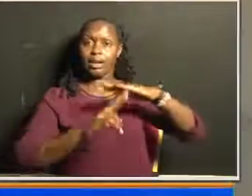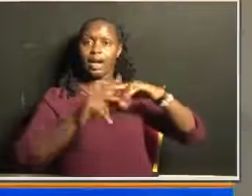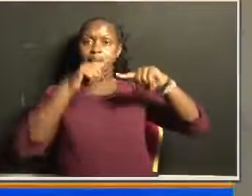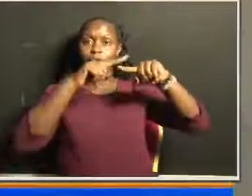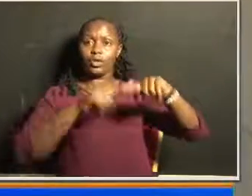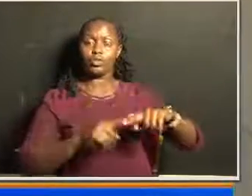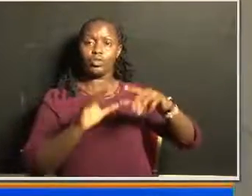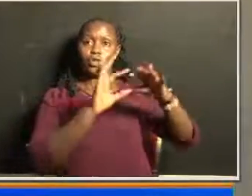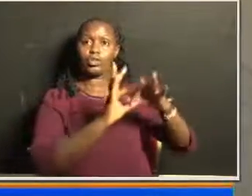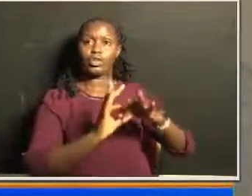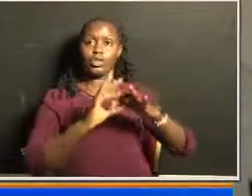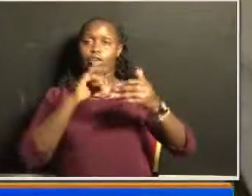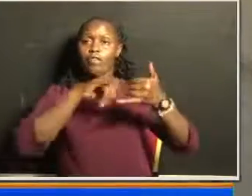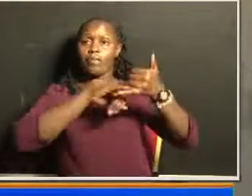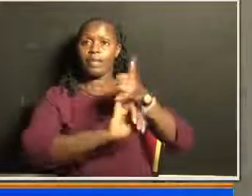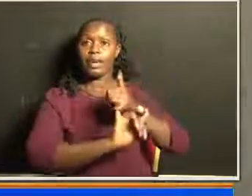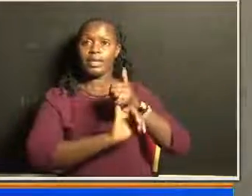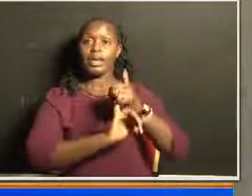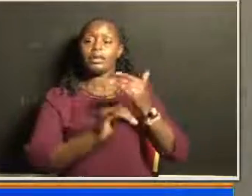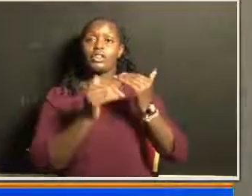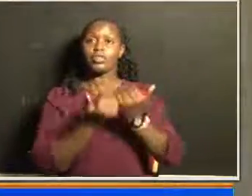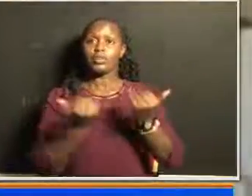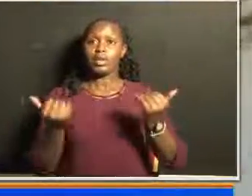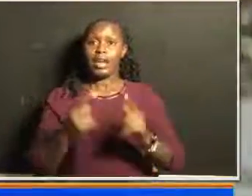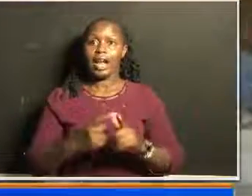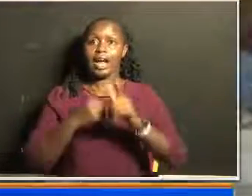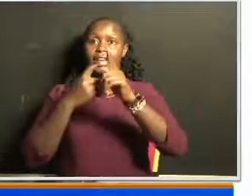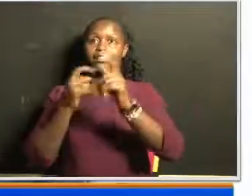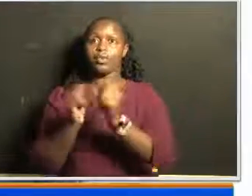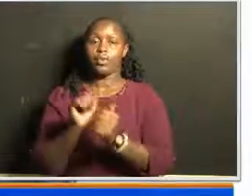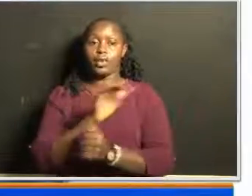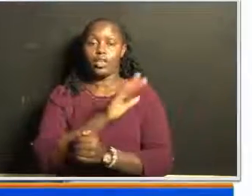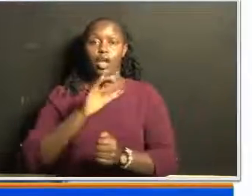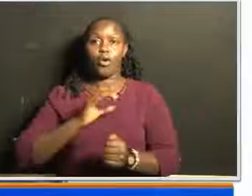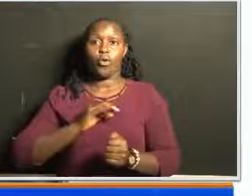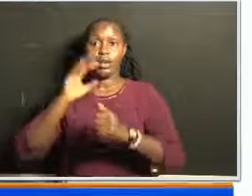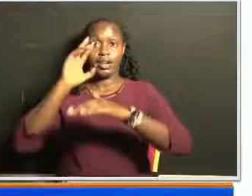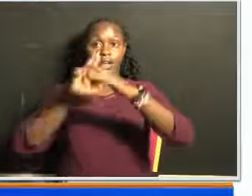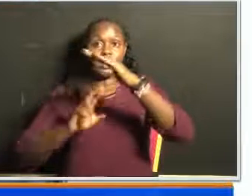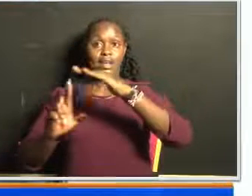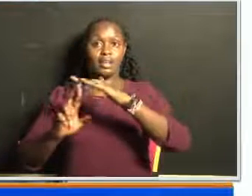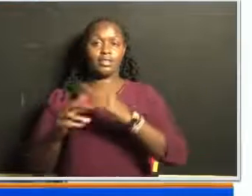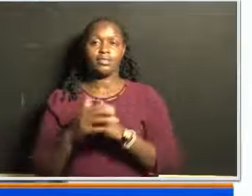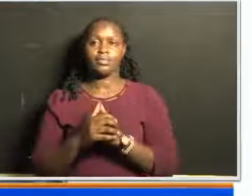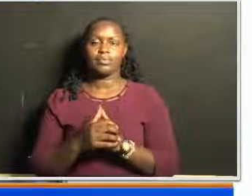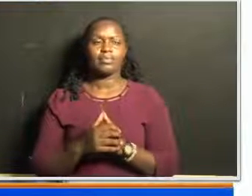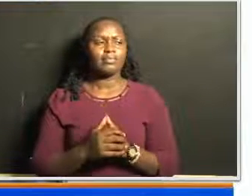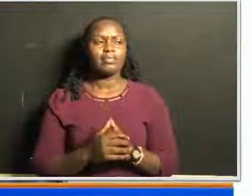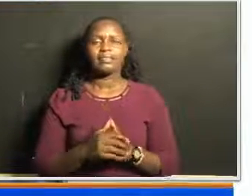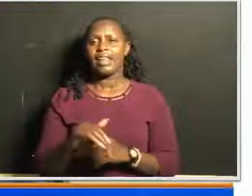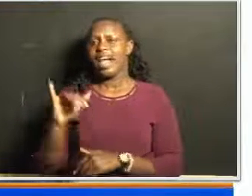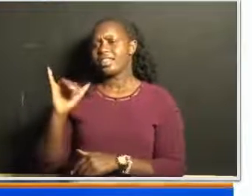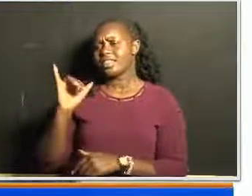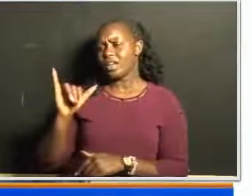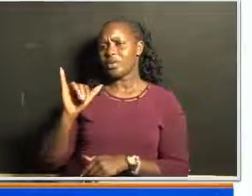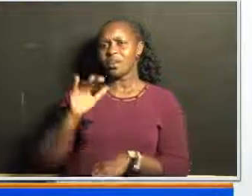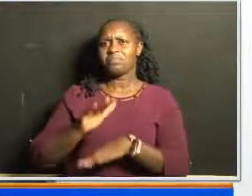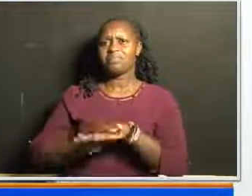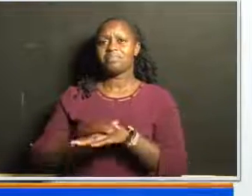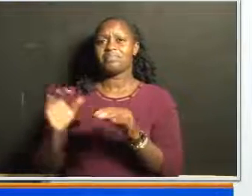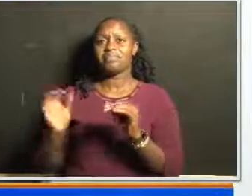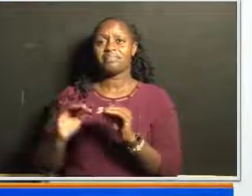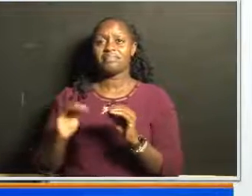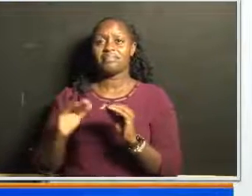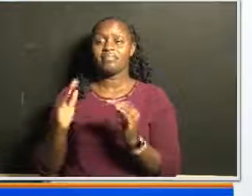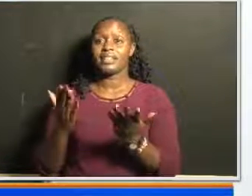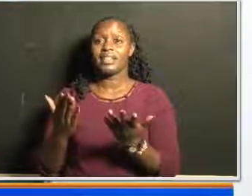marriage, as children are gifts with their own inherent dignity. It is immoral. It is a sin.